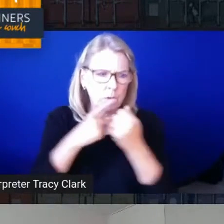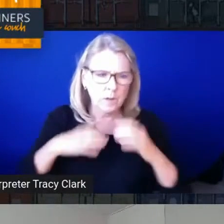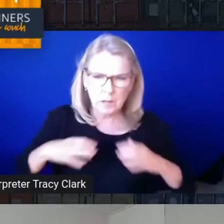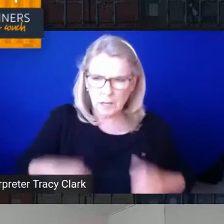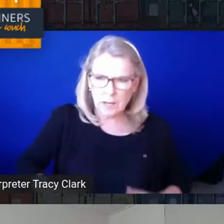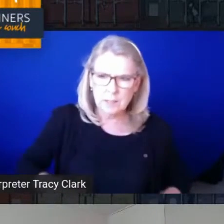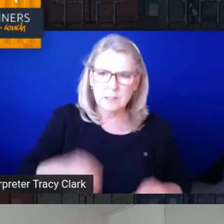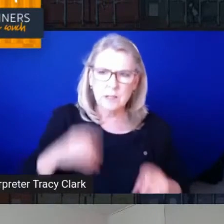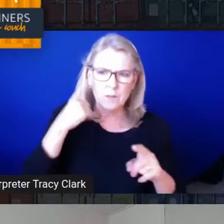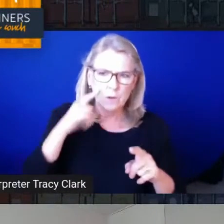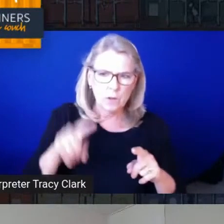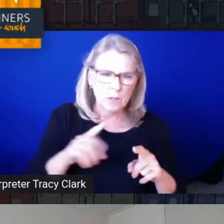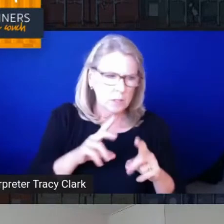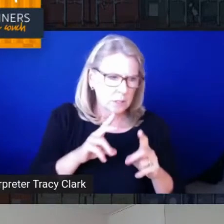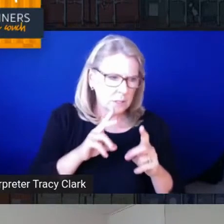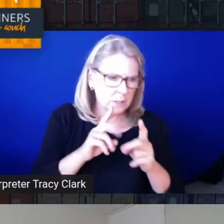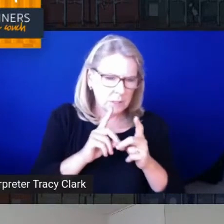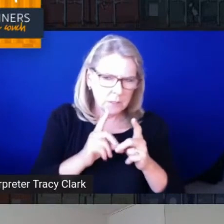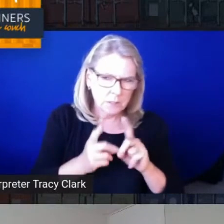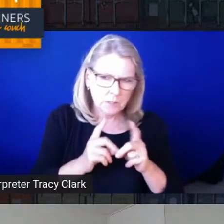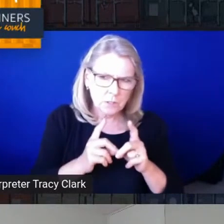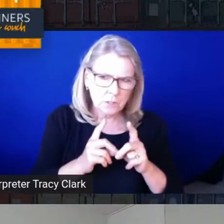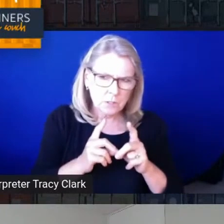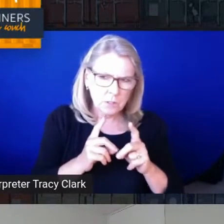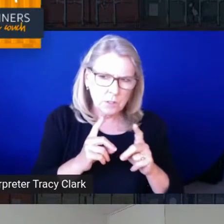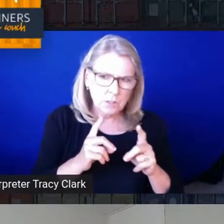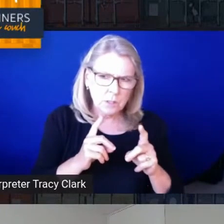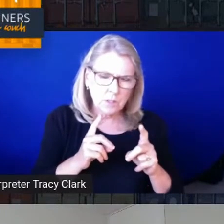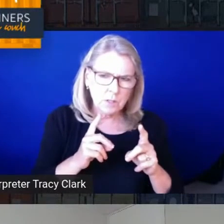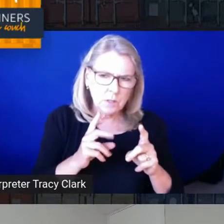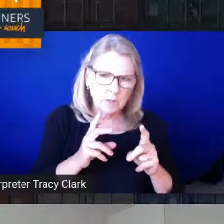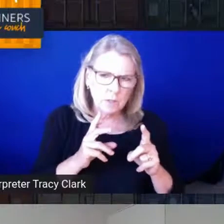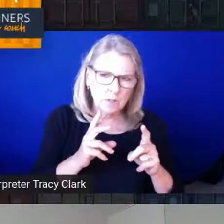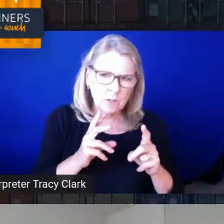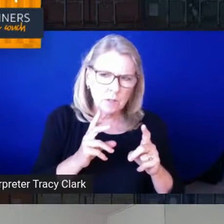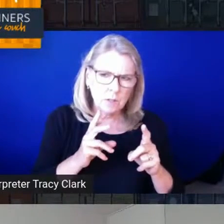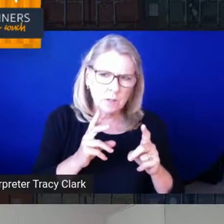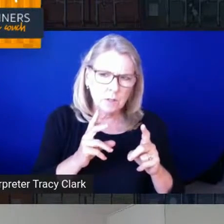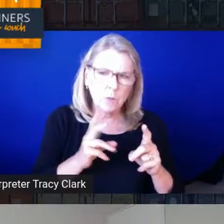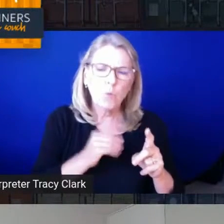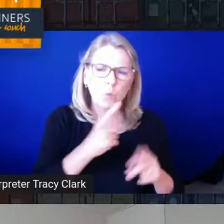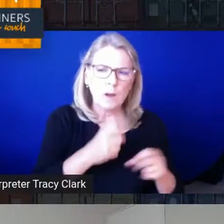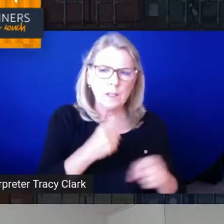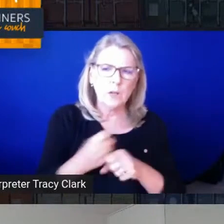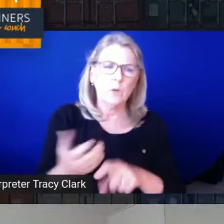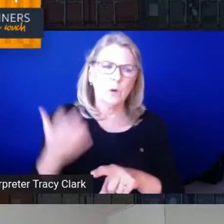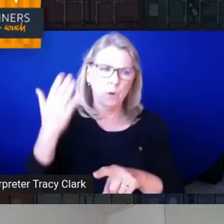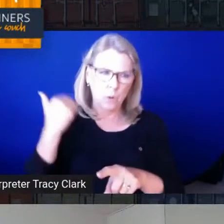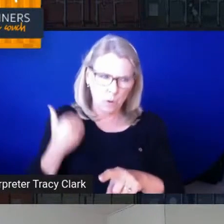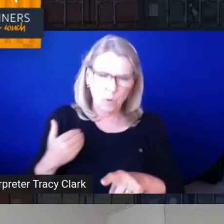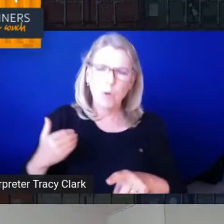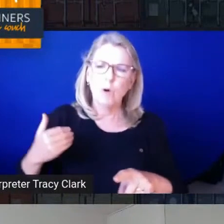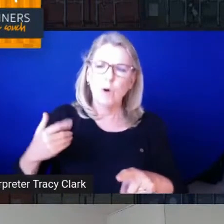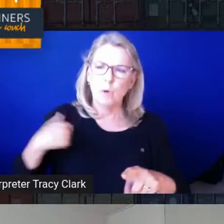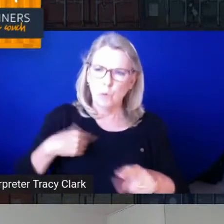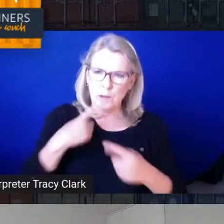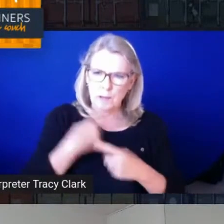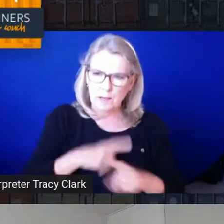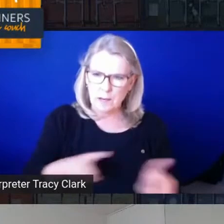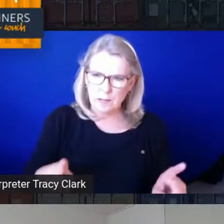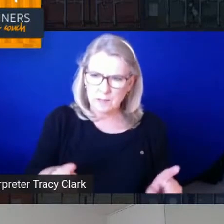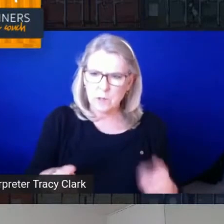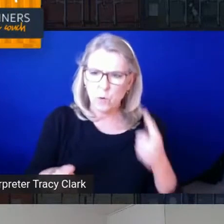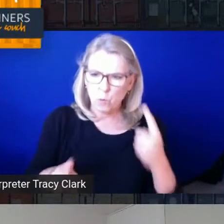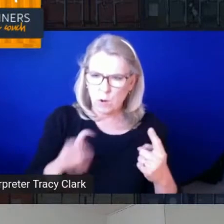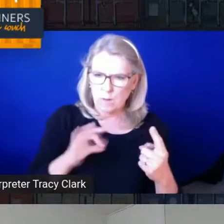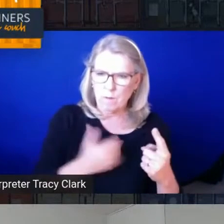where Kubernetes is playing a key role. So 1 year ago, we have announced our One Cloud program, so